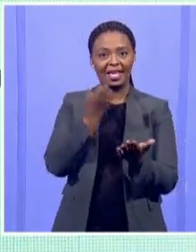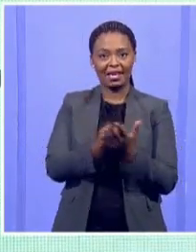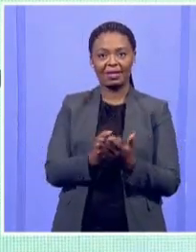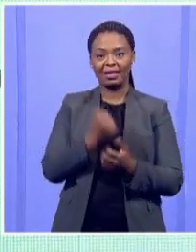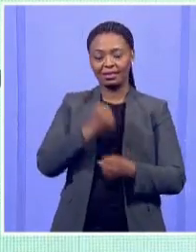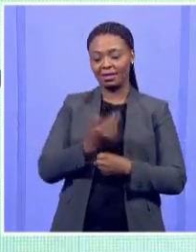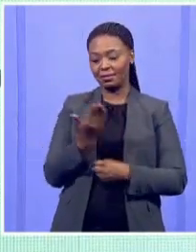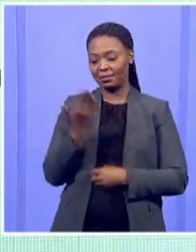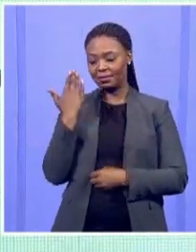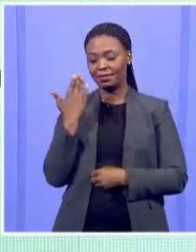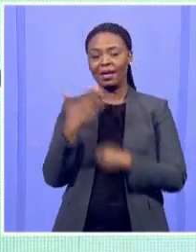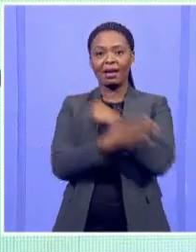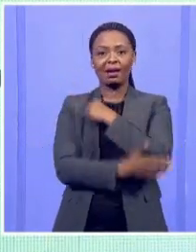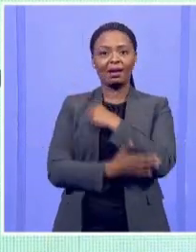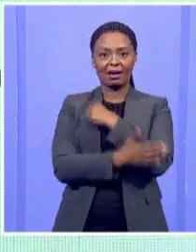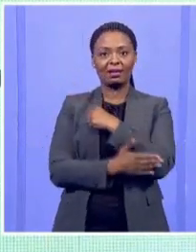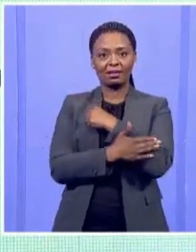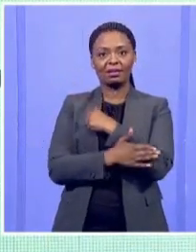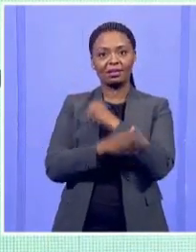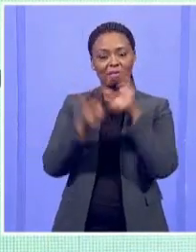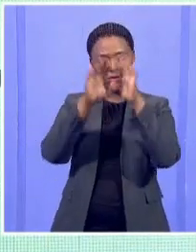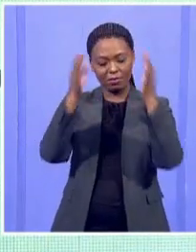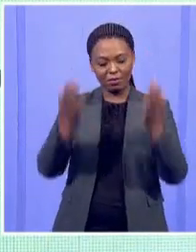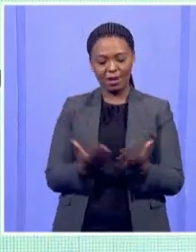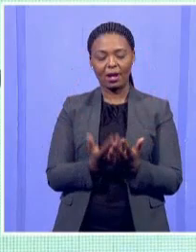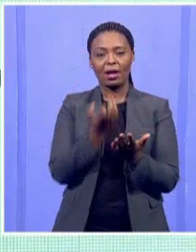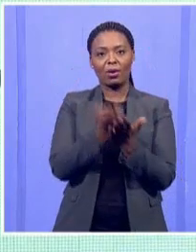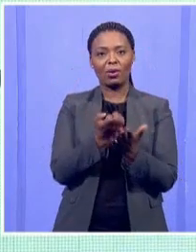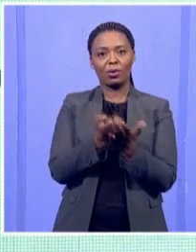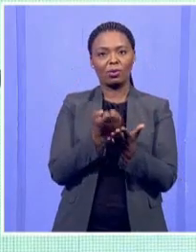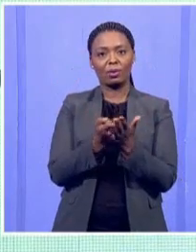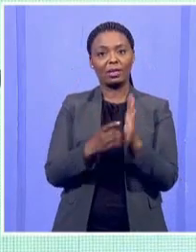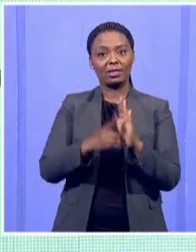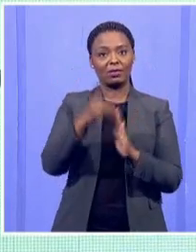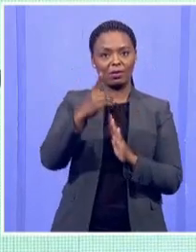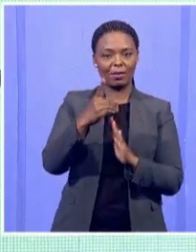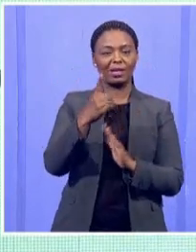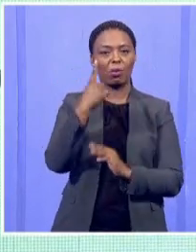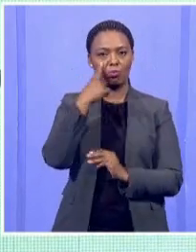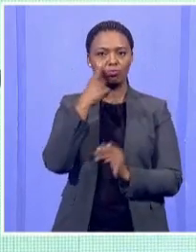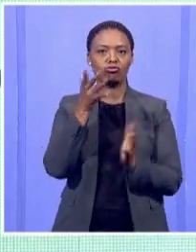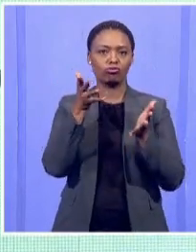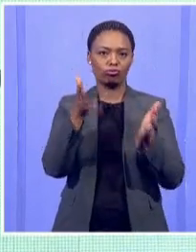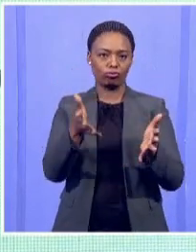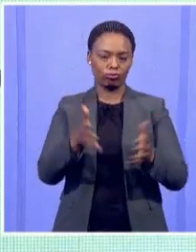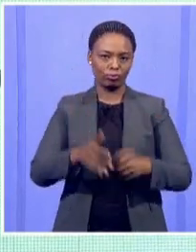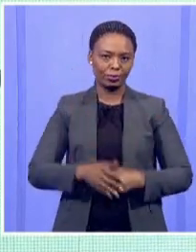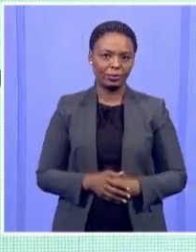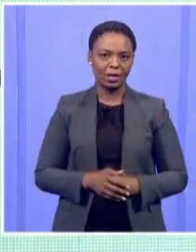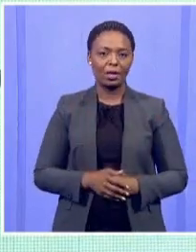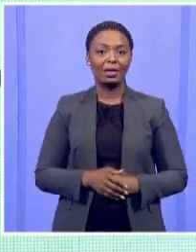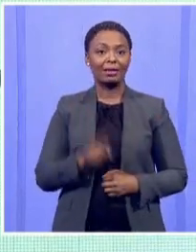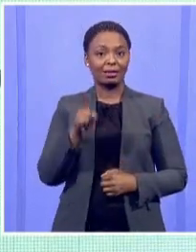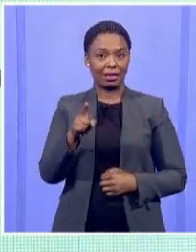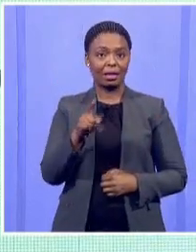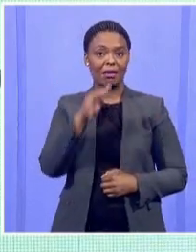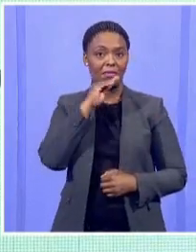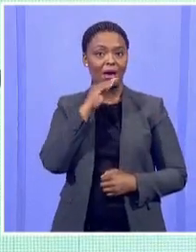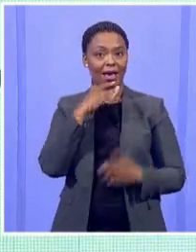as countries at all stages of economic development have witnessed the invaluable role of